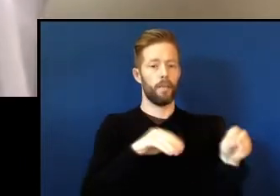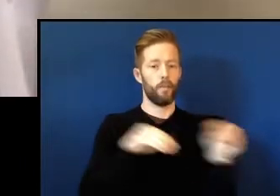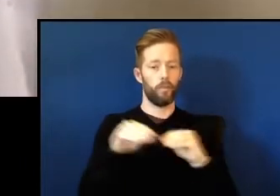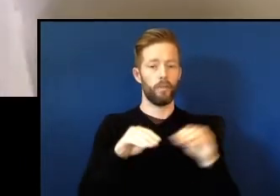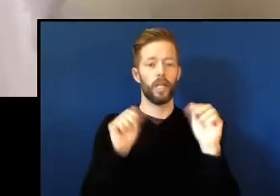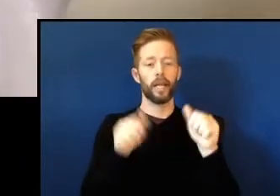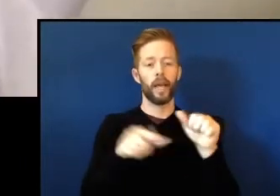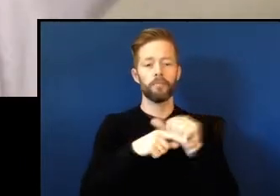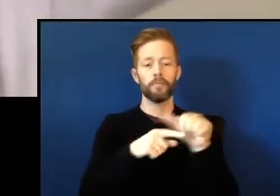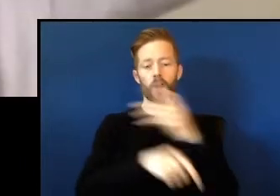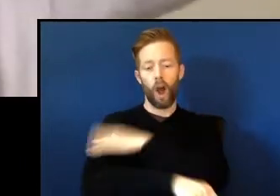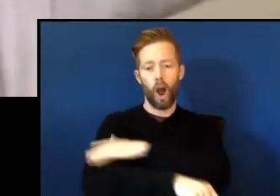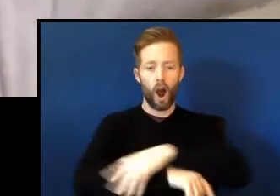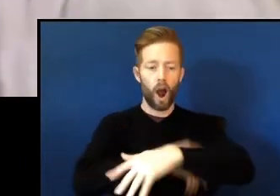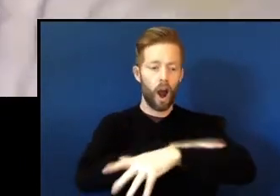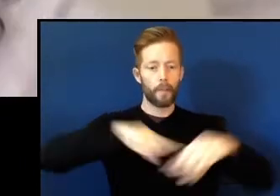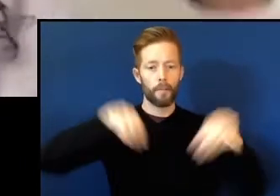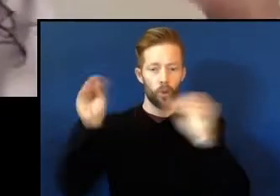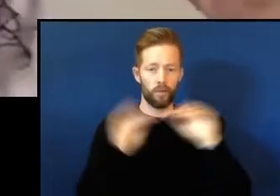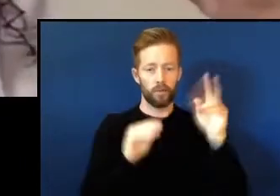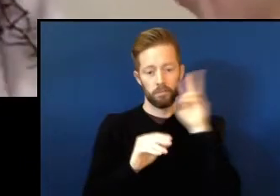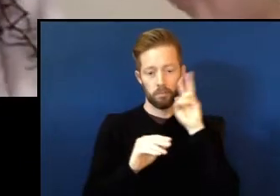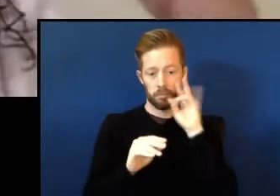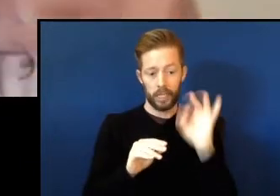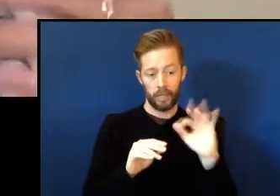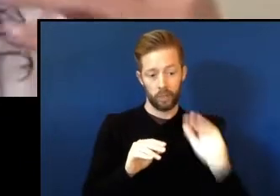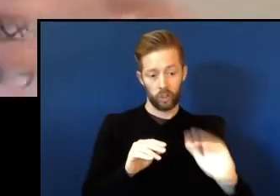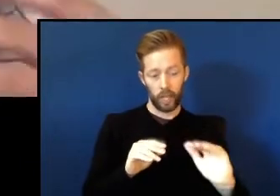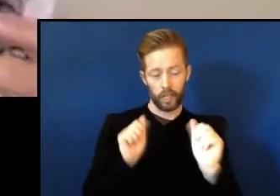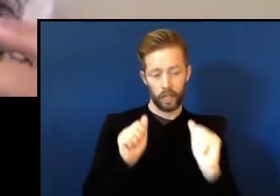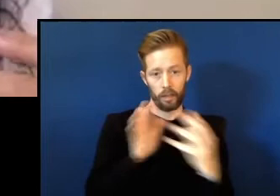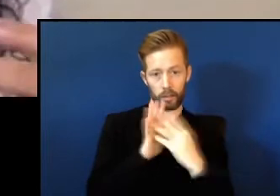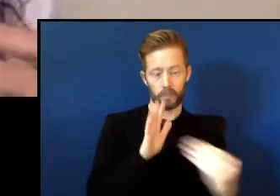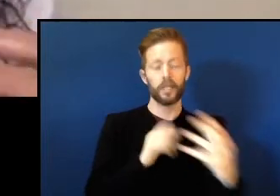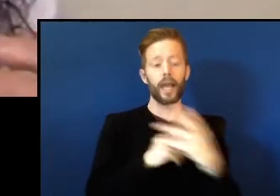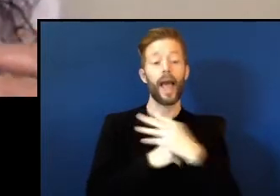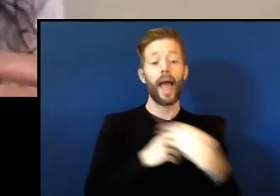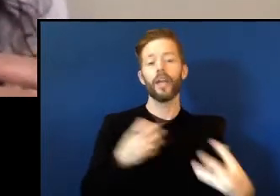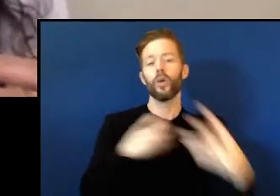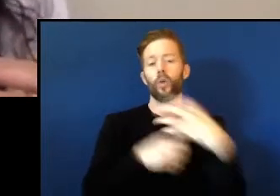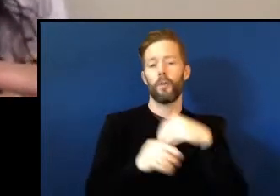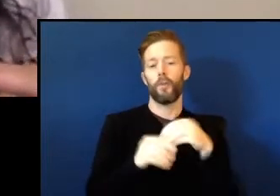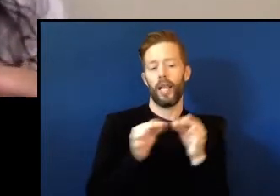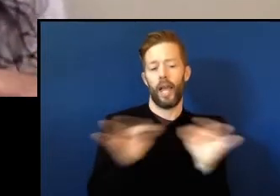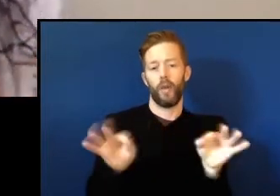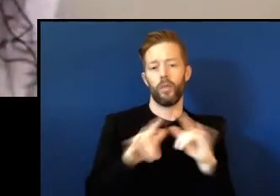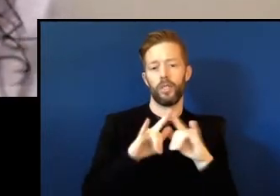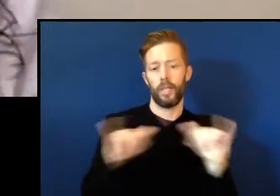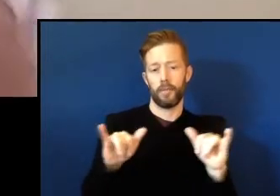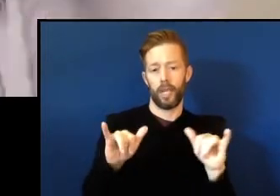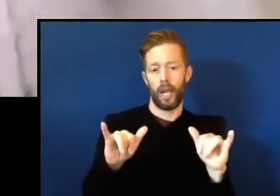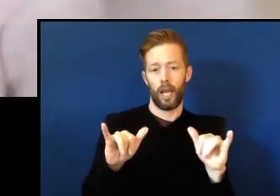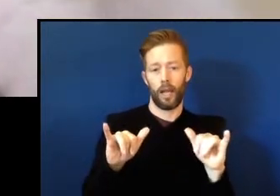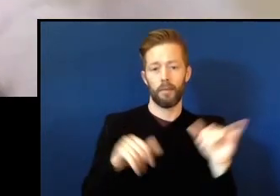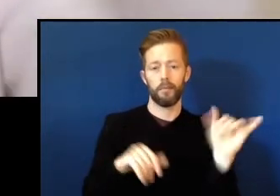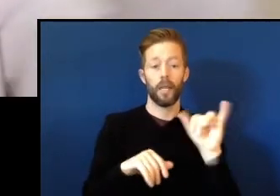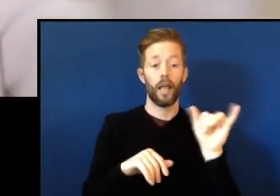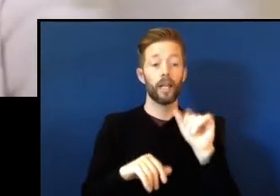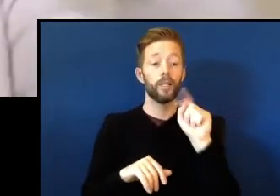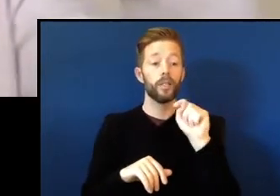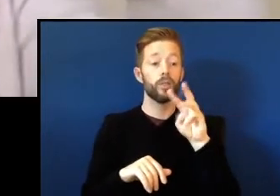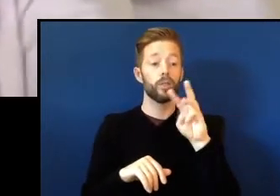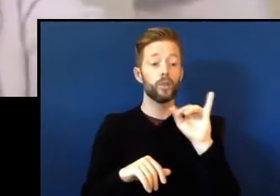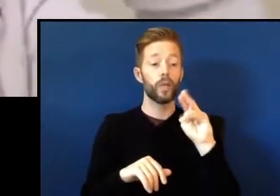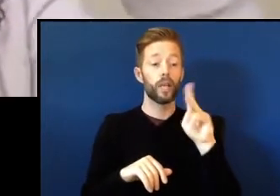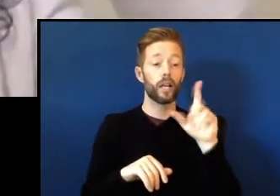their arms up and kind of incorporating language at the same time. For example, Twinkle, Twinkle,